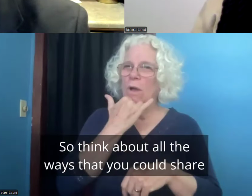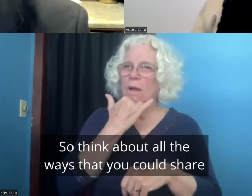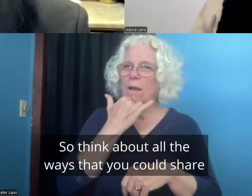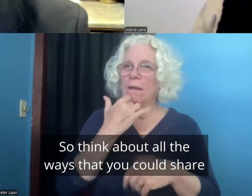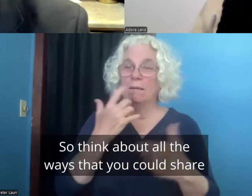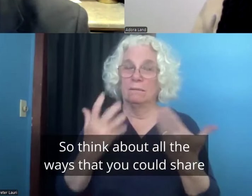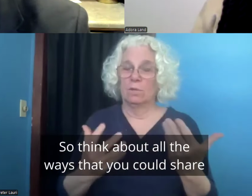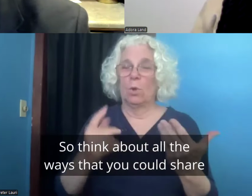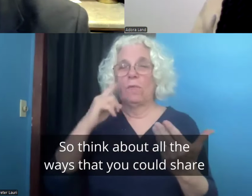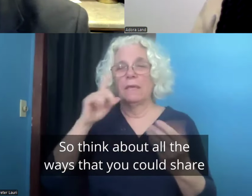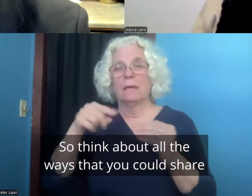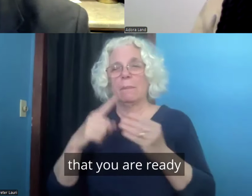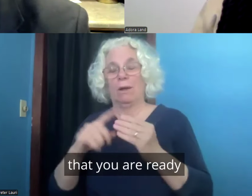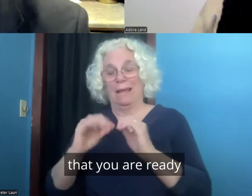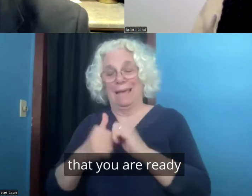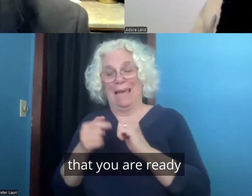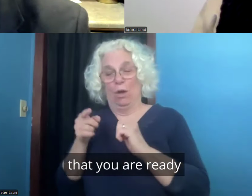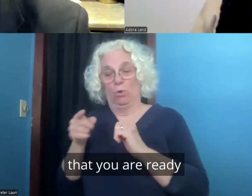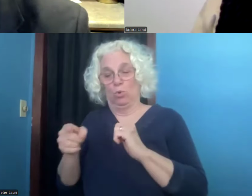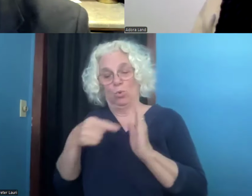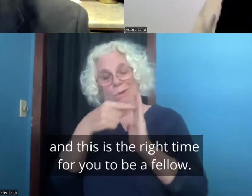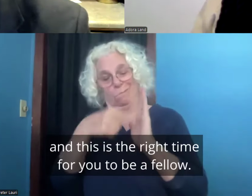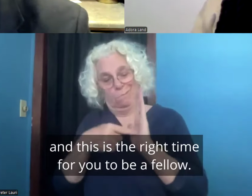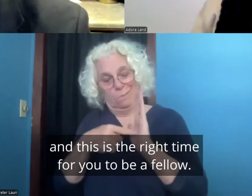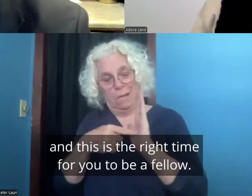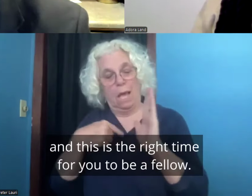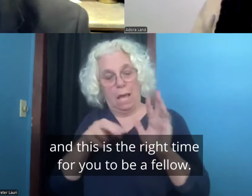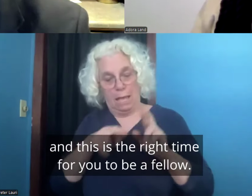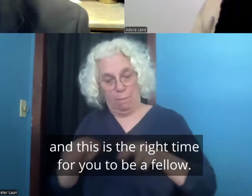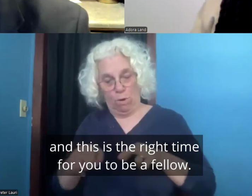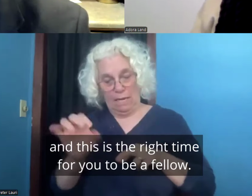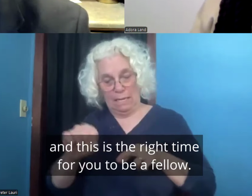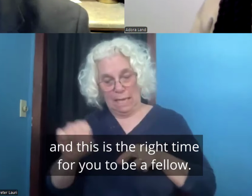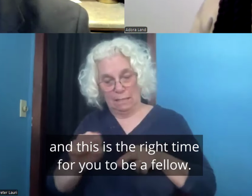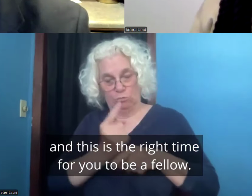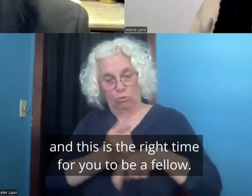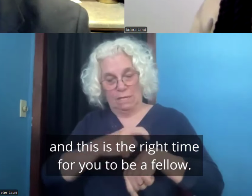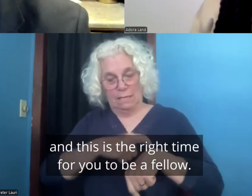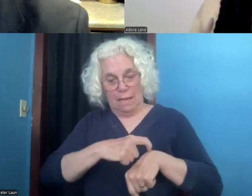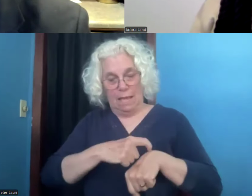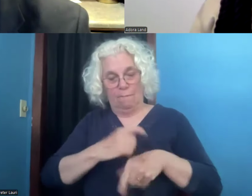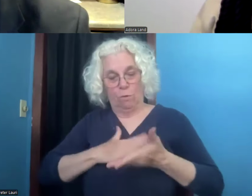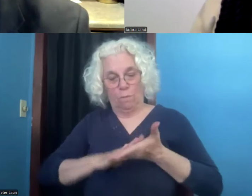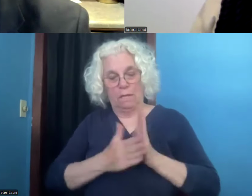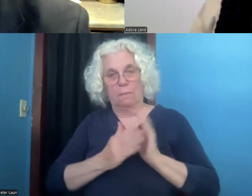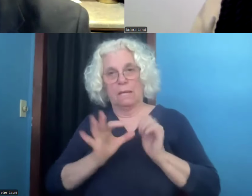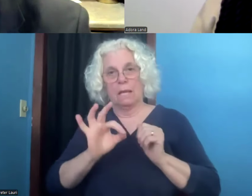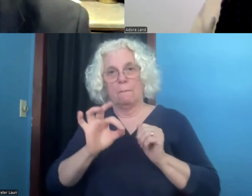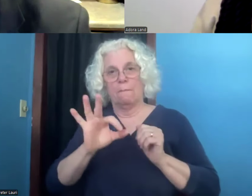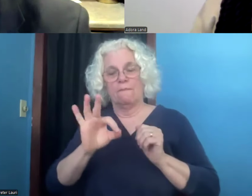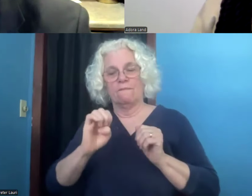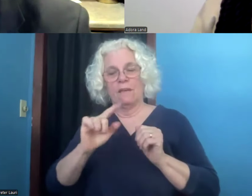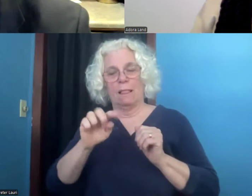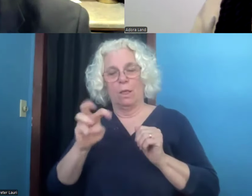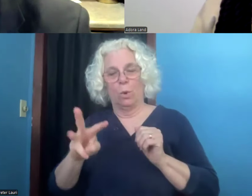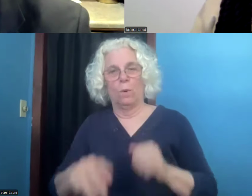think about all the ways that you could share that you are ready, and this is the right time for you to be a fellow.